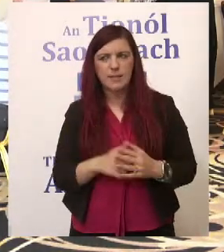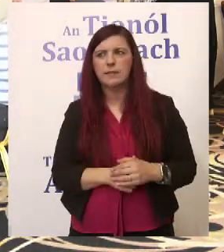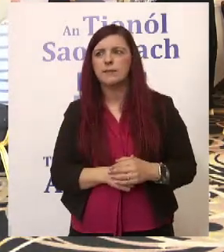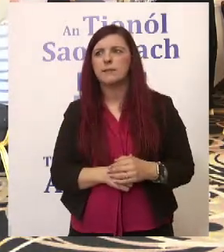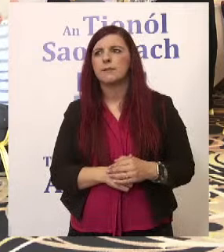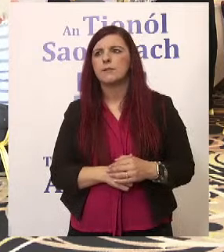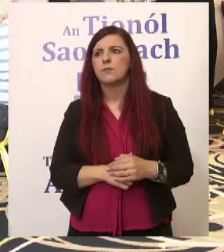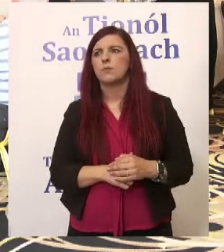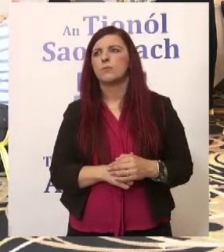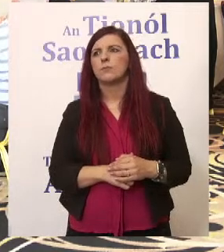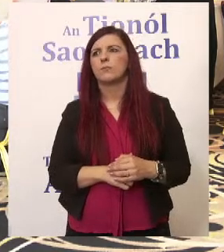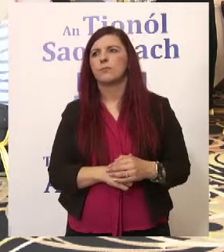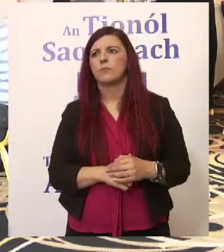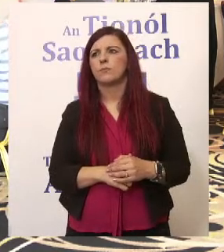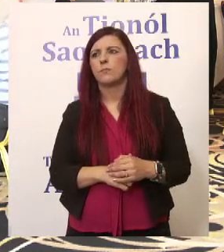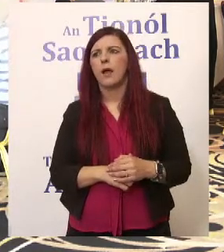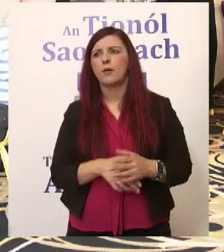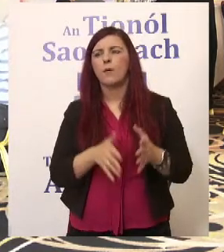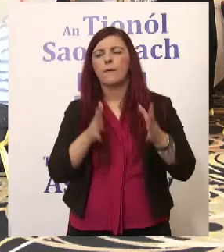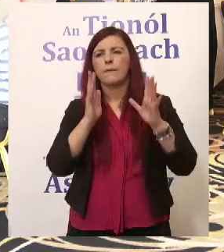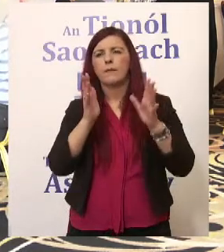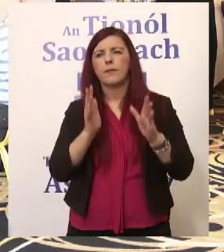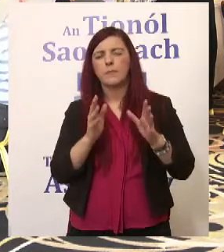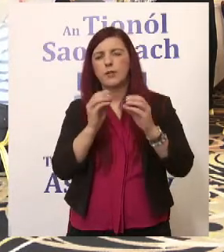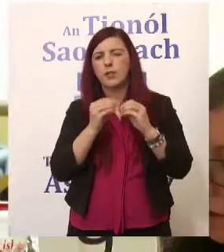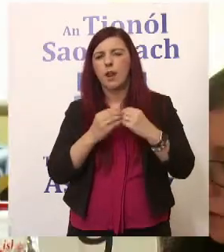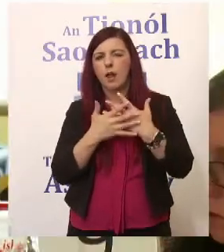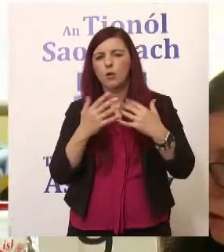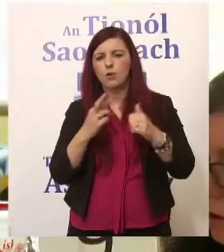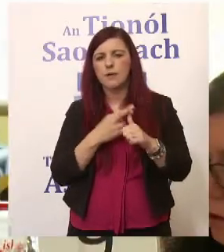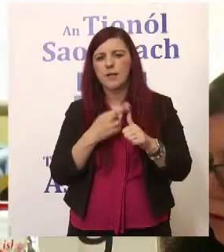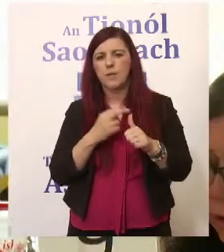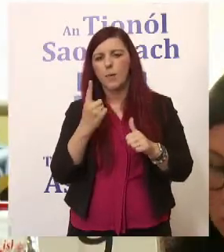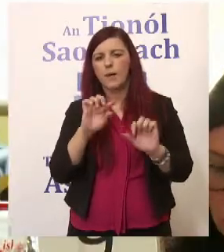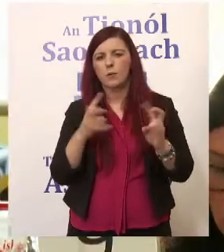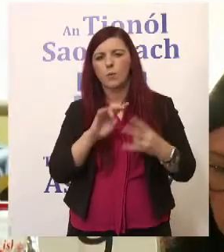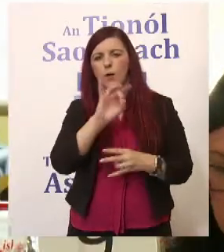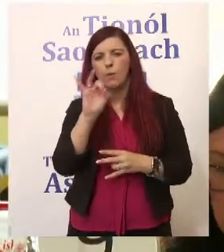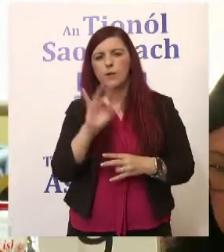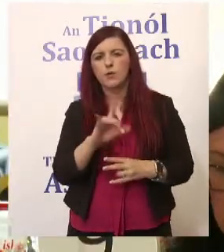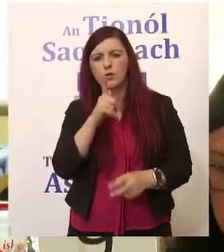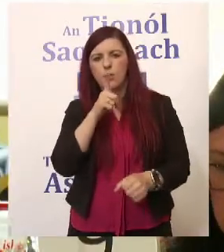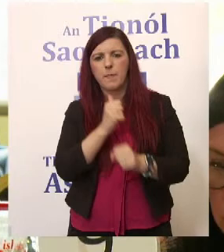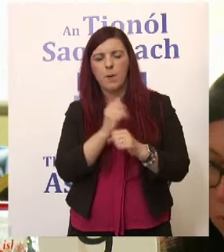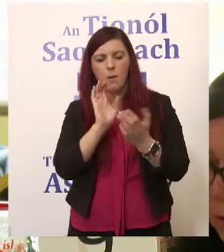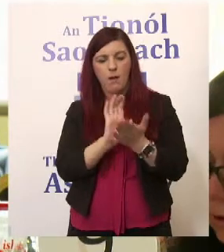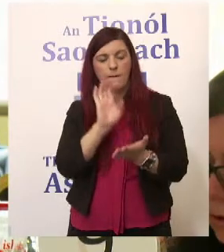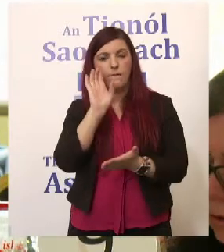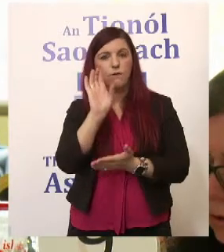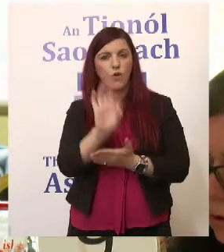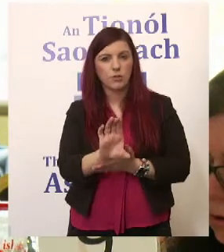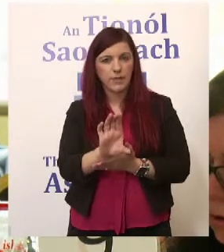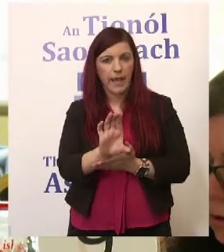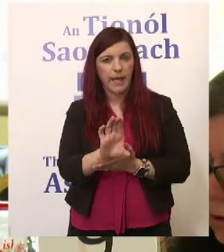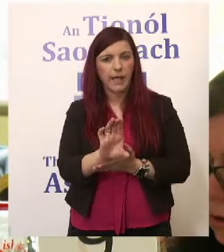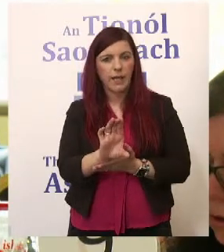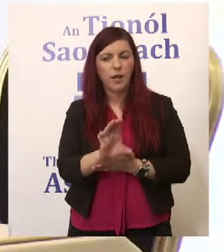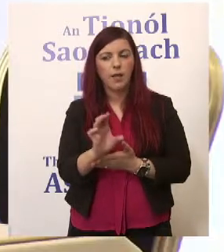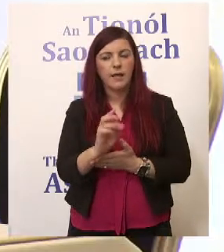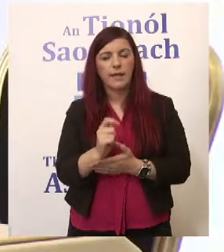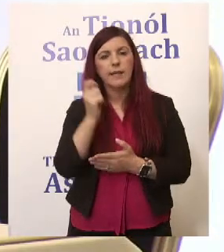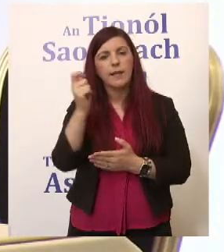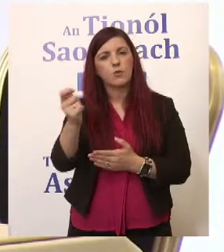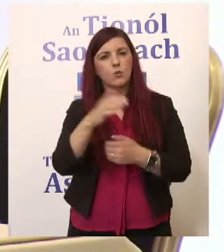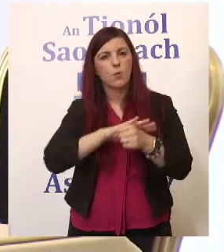most of our stuff has been touched on already, but we did have a quick question in relation to the funding provided to the local